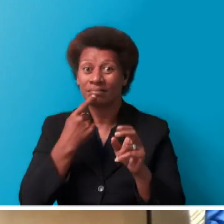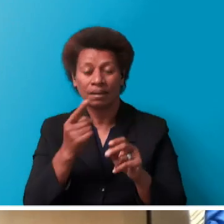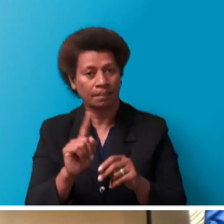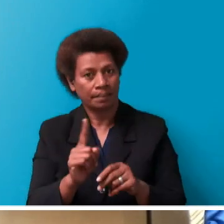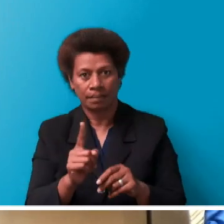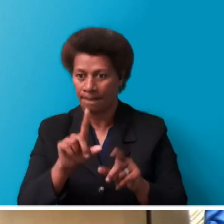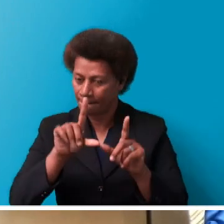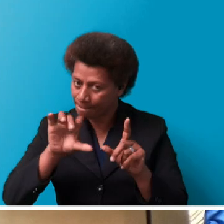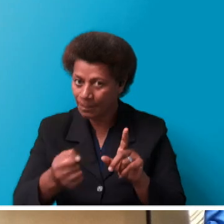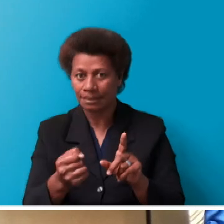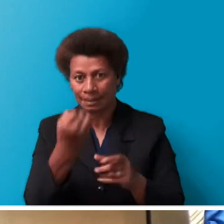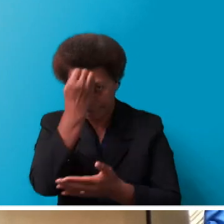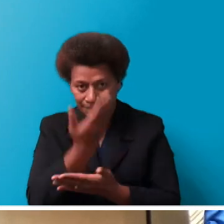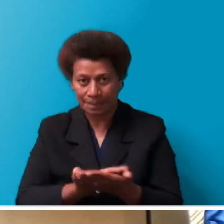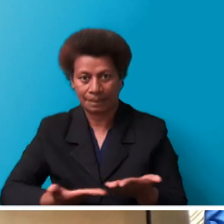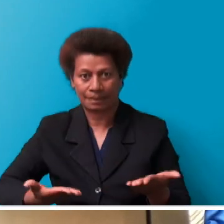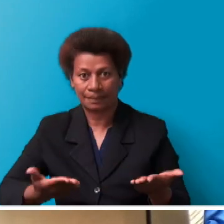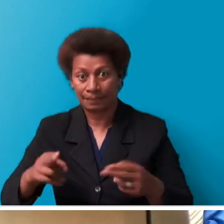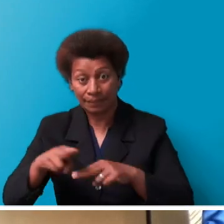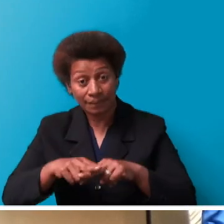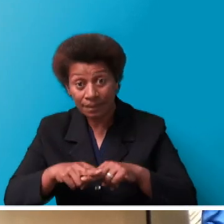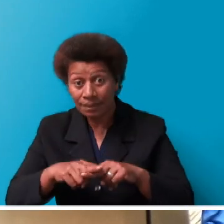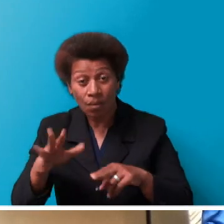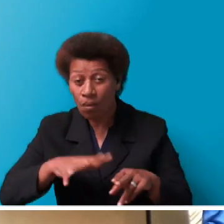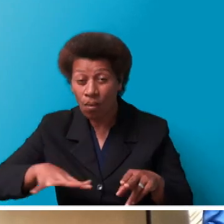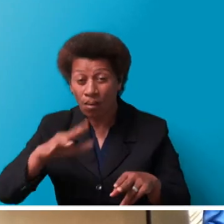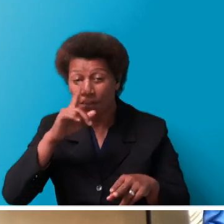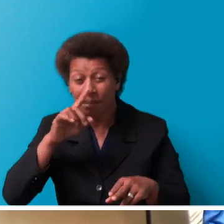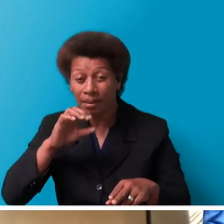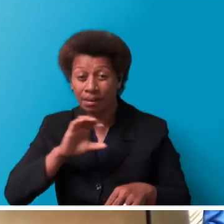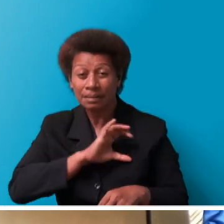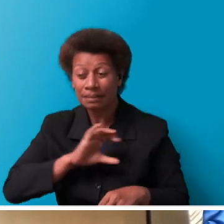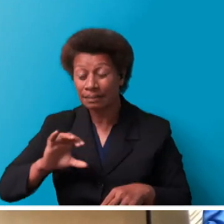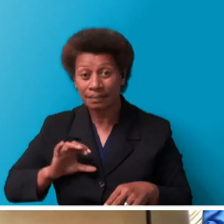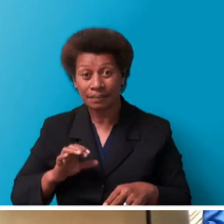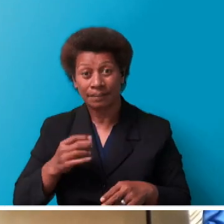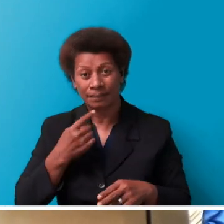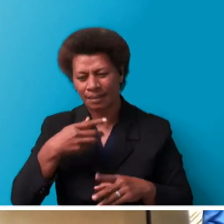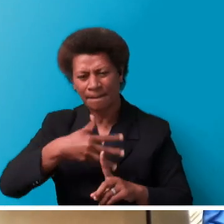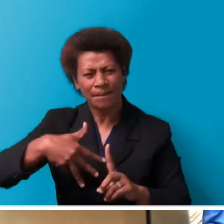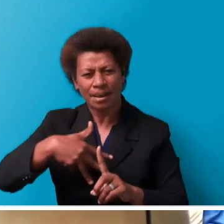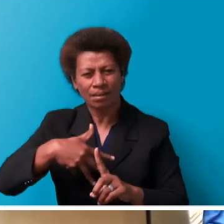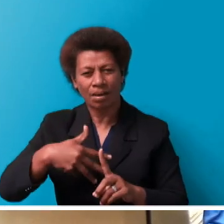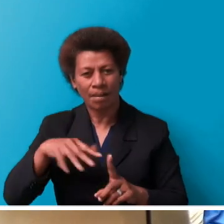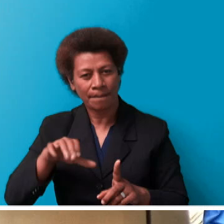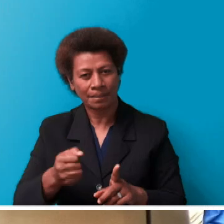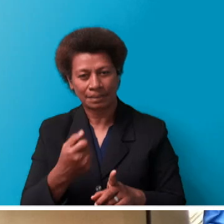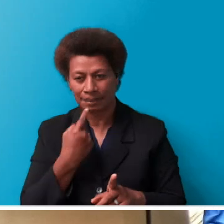Fiji where every citizen, regardless of background, feels safe, heard, and